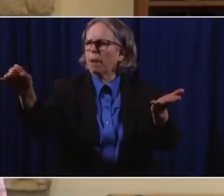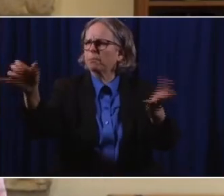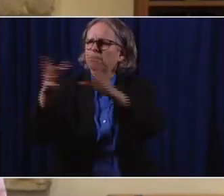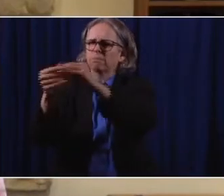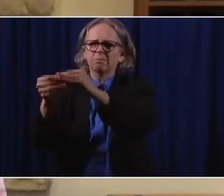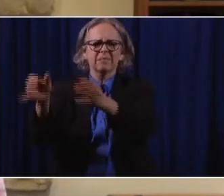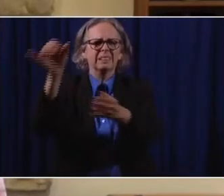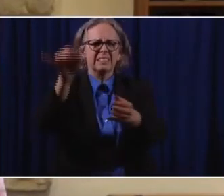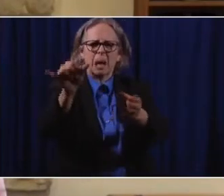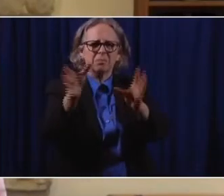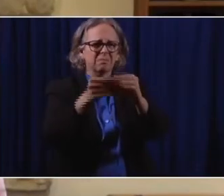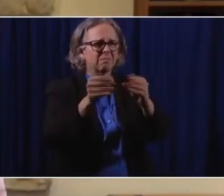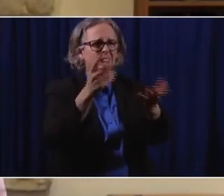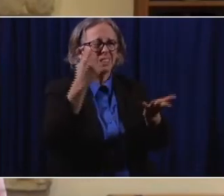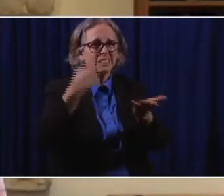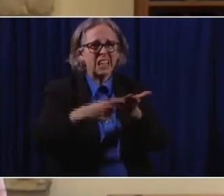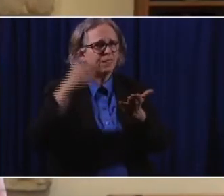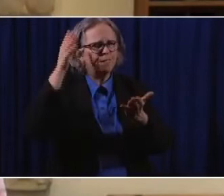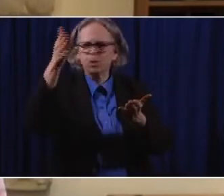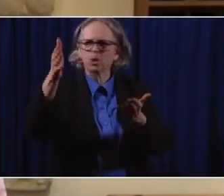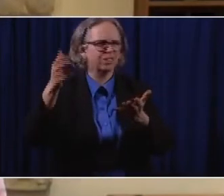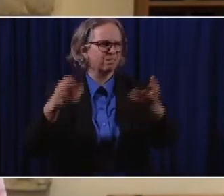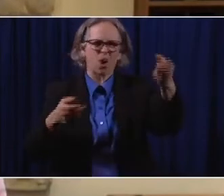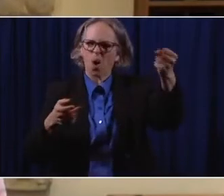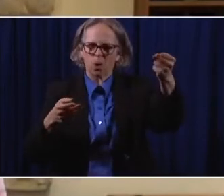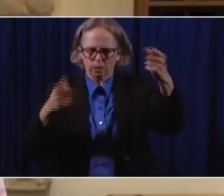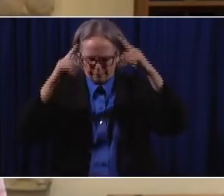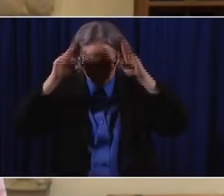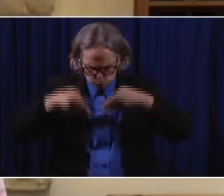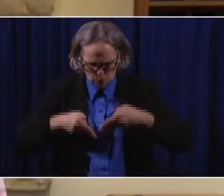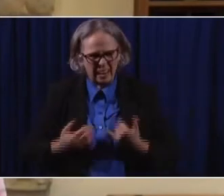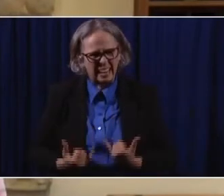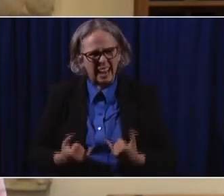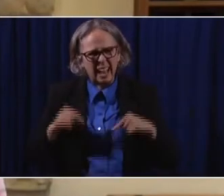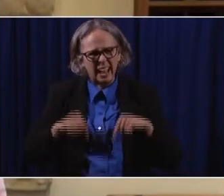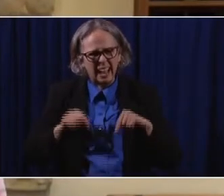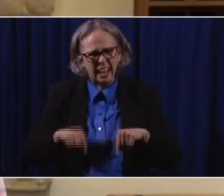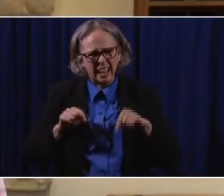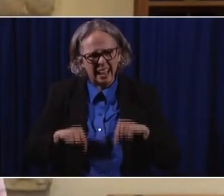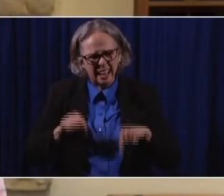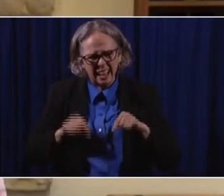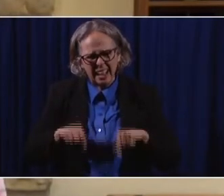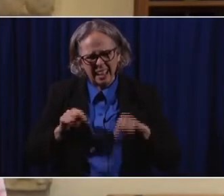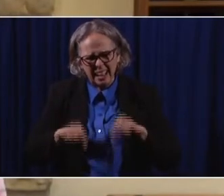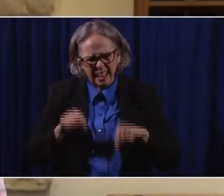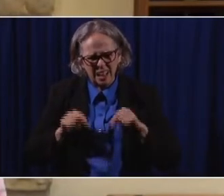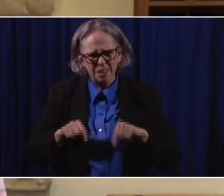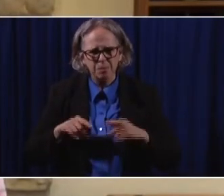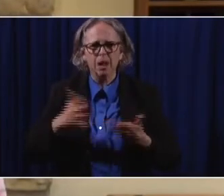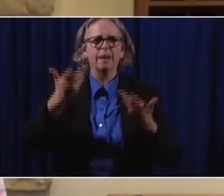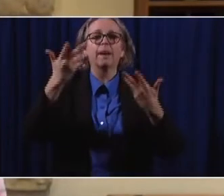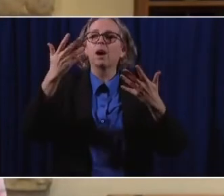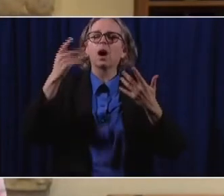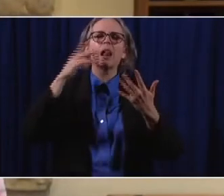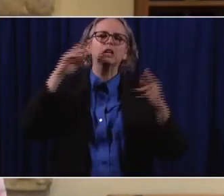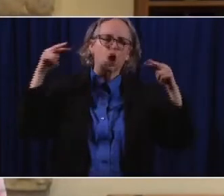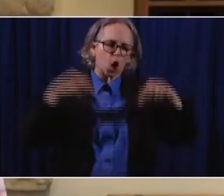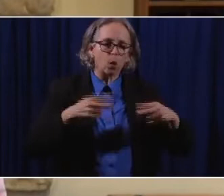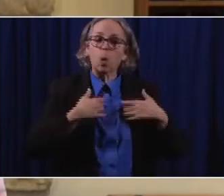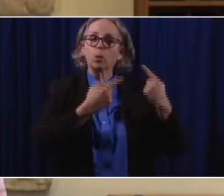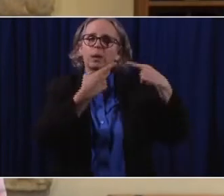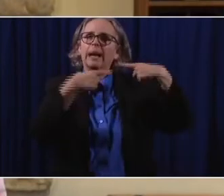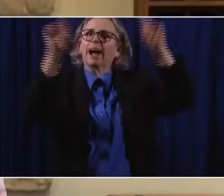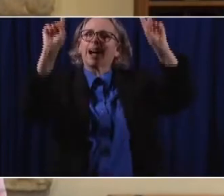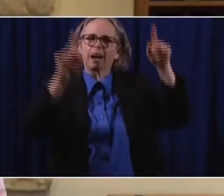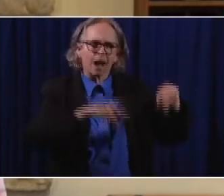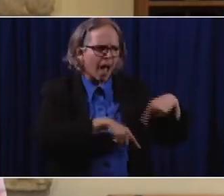though, to talk first about what we've achieved, because we've achieved a lot. You have achieved a lot. Ohioans have done exceedingly well during this. If you